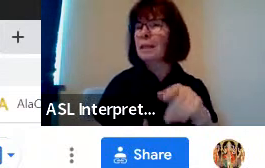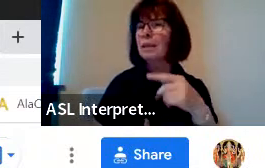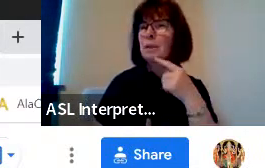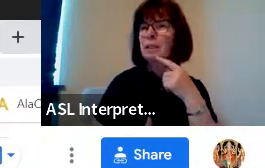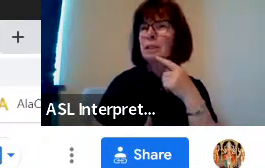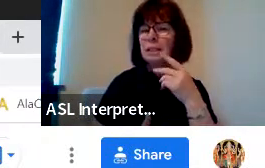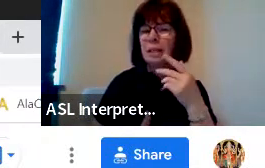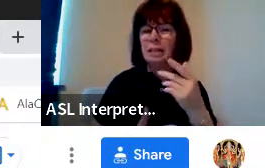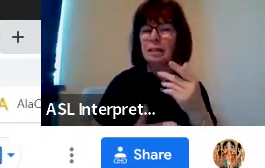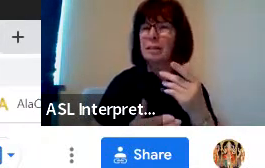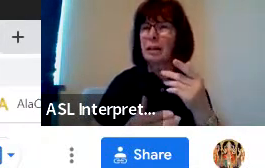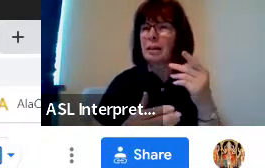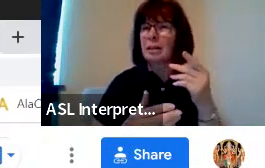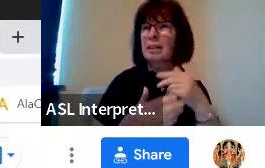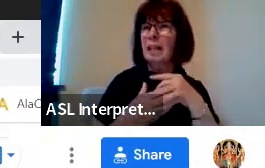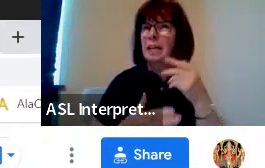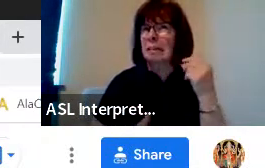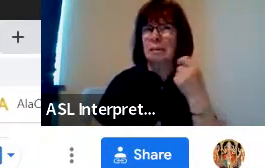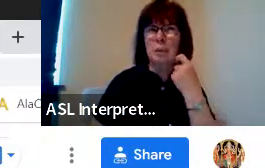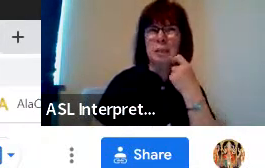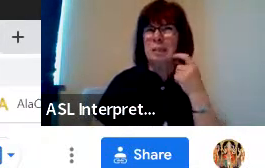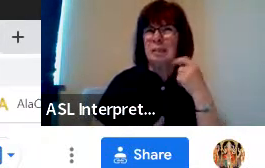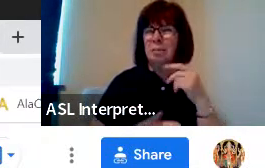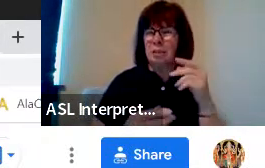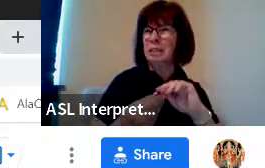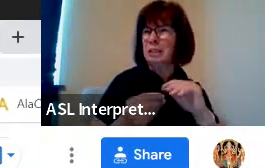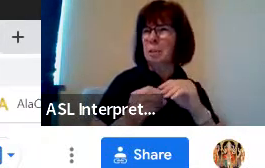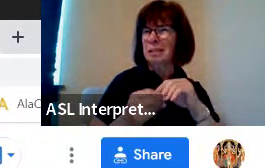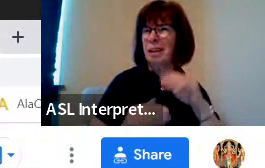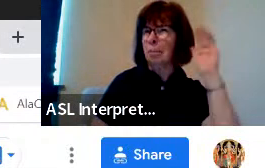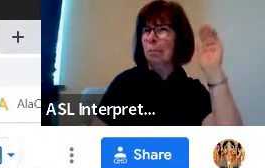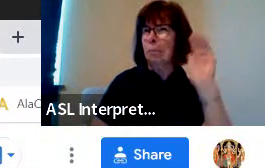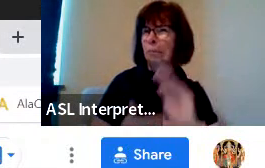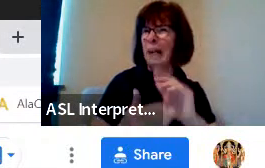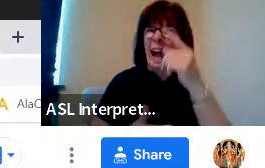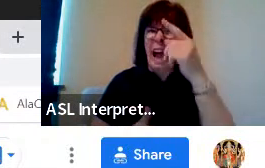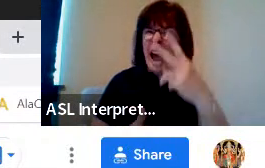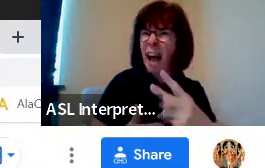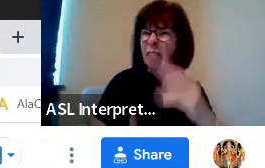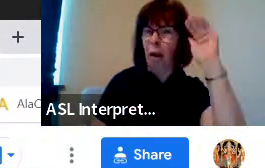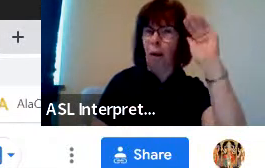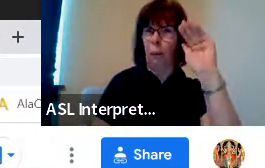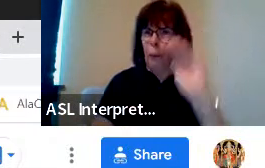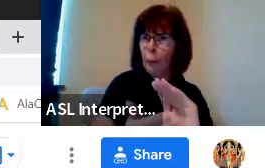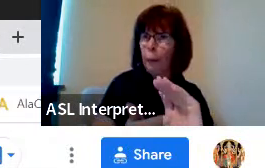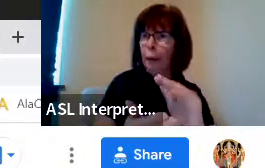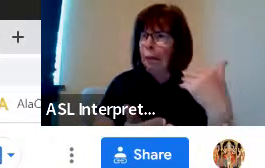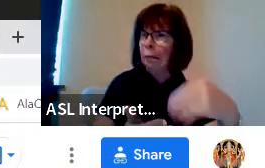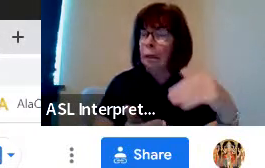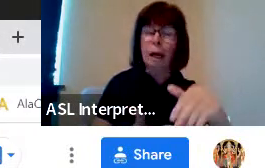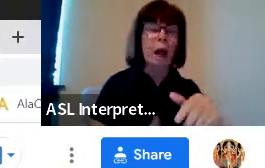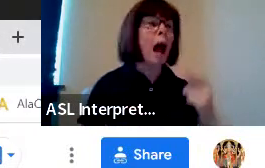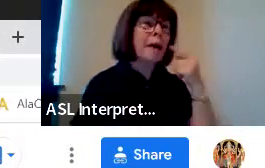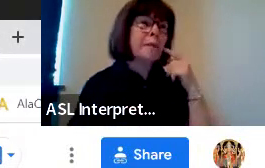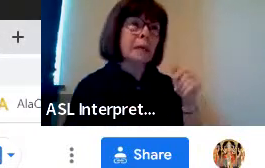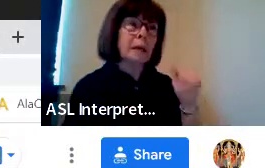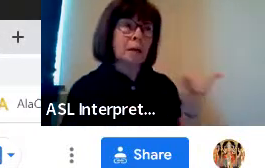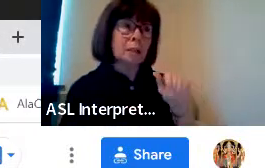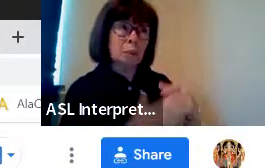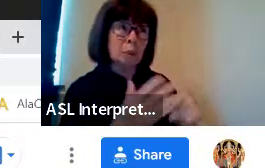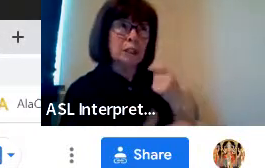Emoja. It's cut in half in the last months. Yeah. And then I think Dr. Rhodes, also what you just said is